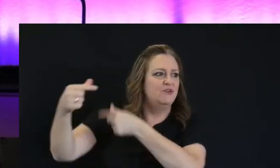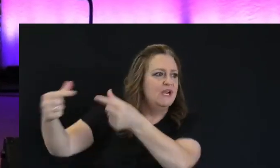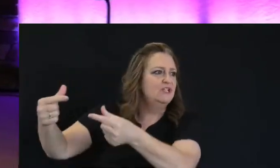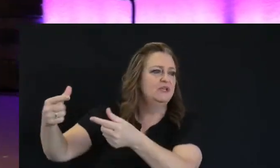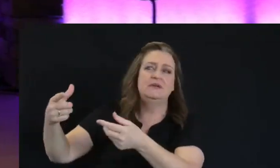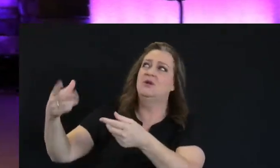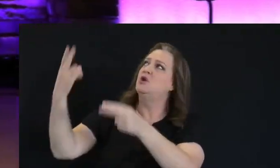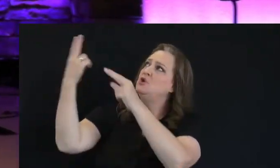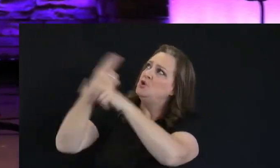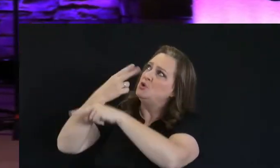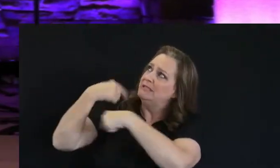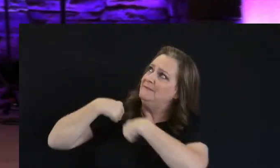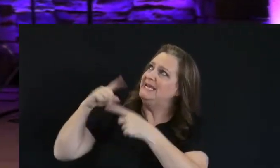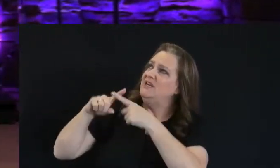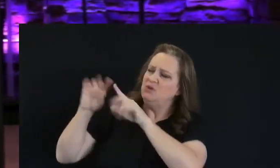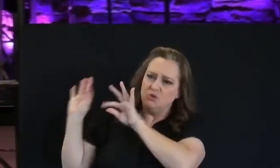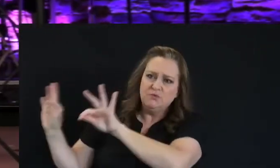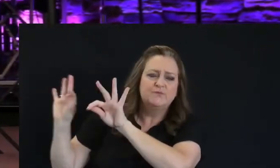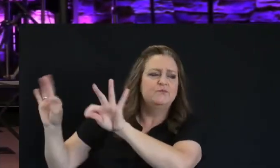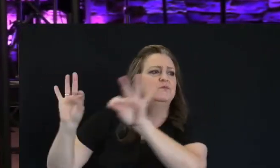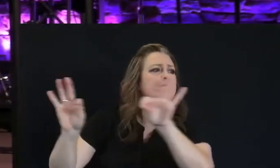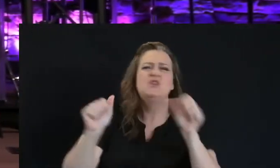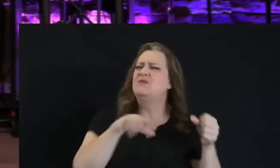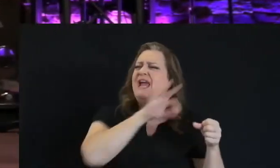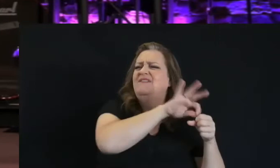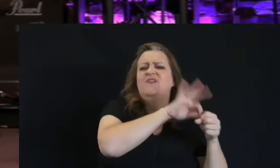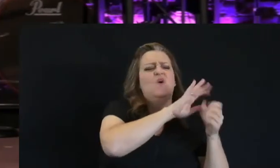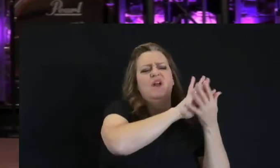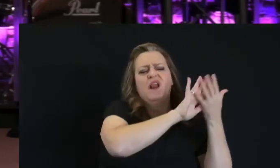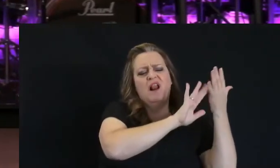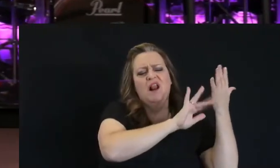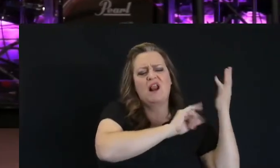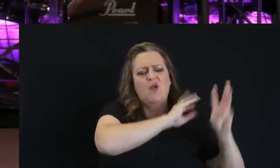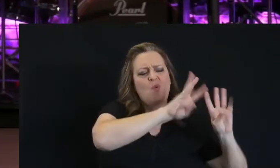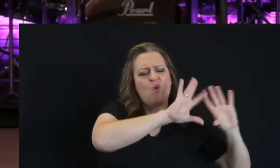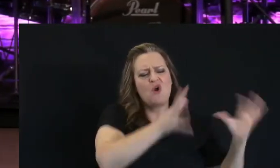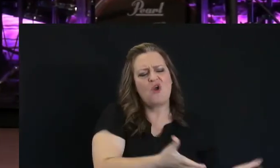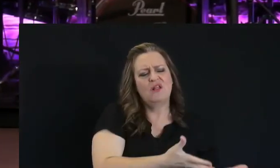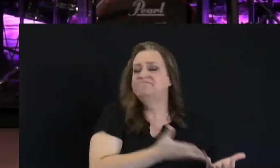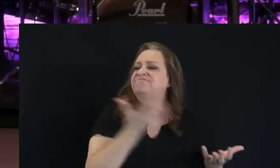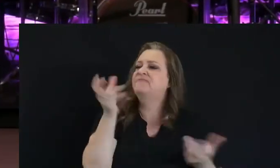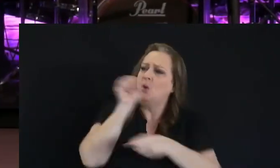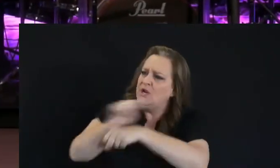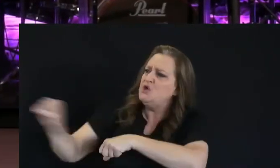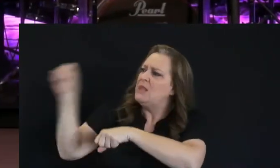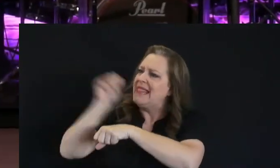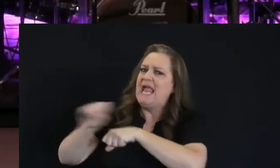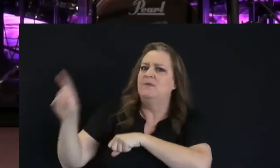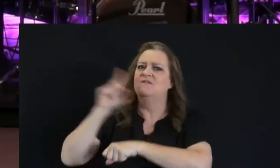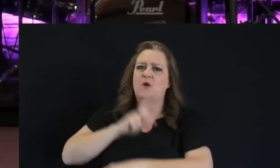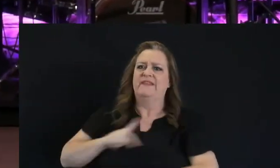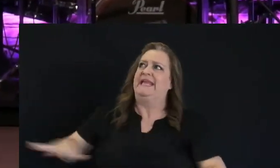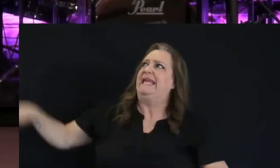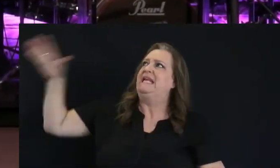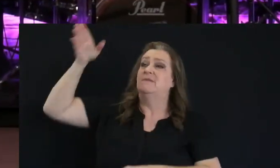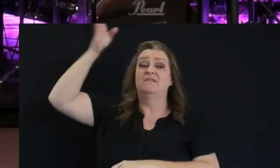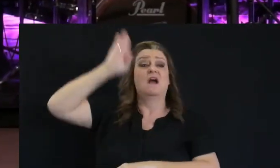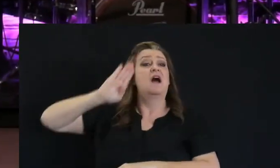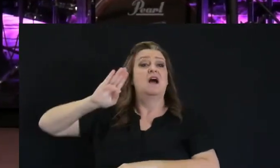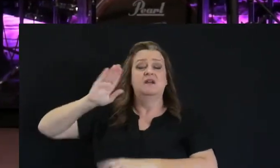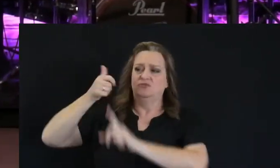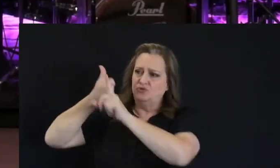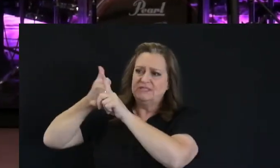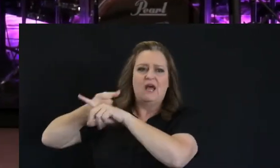eternity. You can vote and do all you want by a worldly standards, but I'm telling you, when you labor for the kingdom of God, you are writing eternal